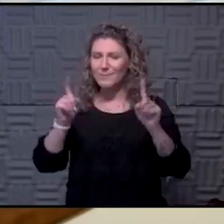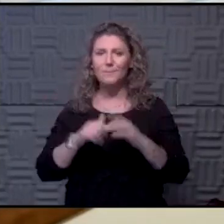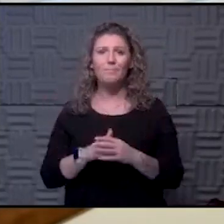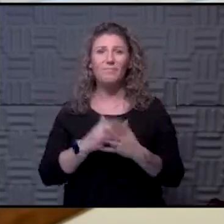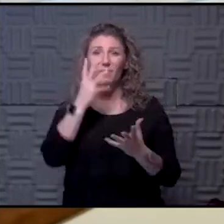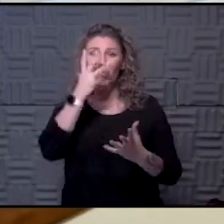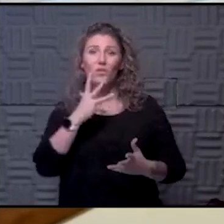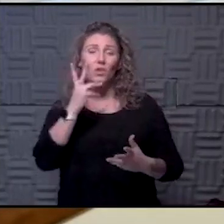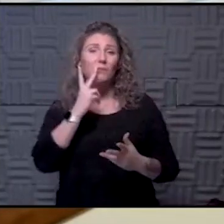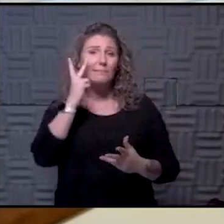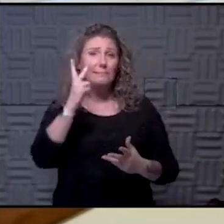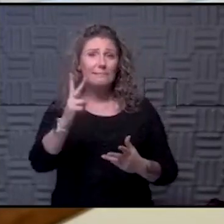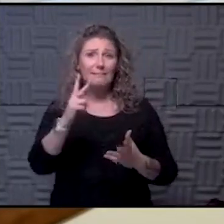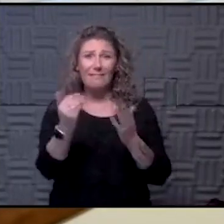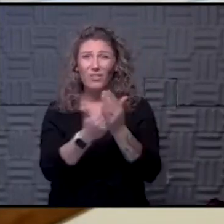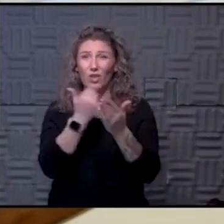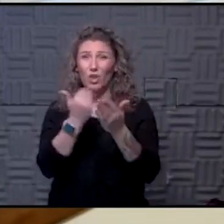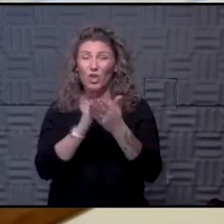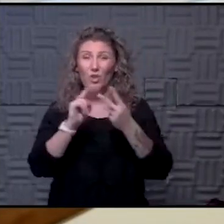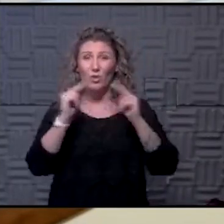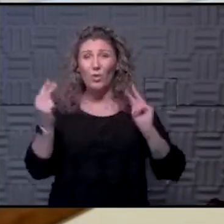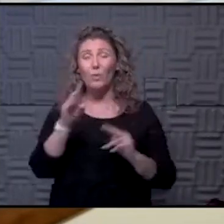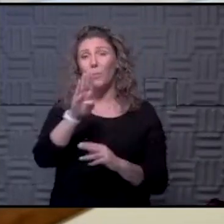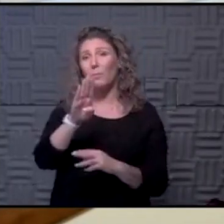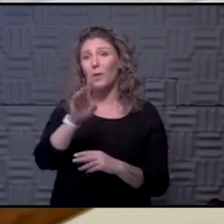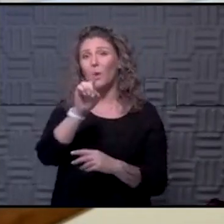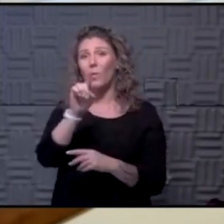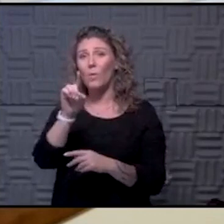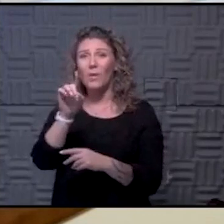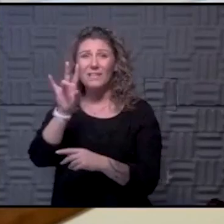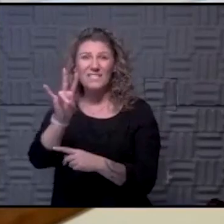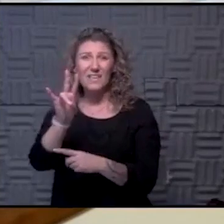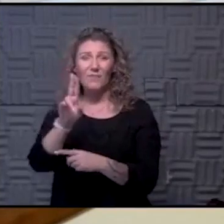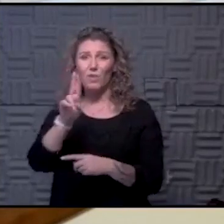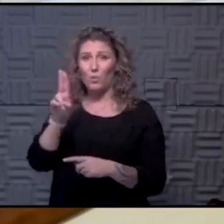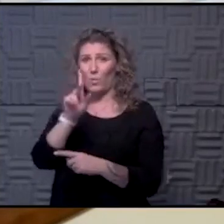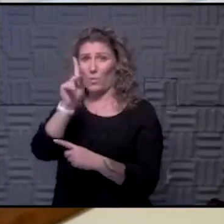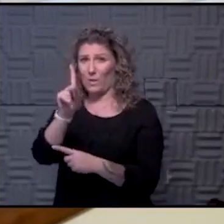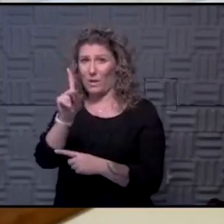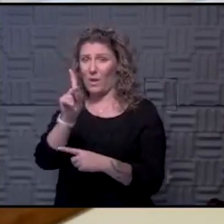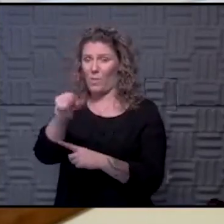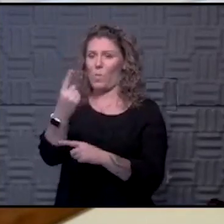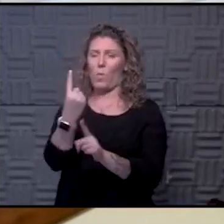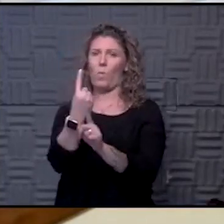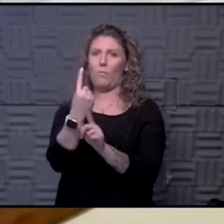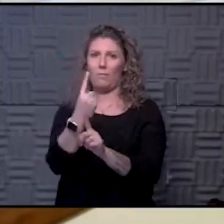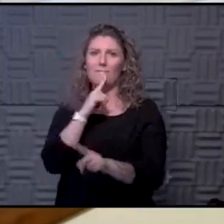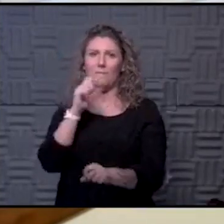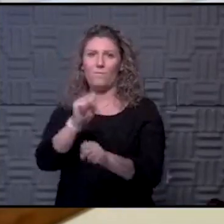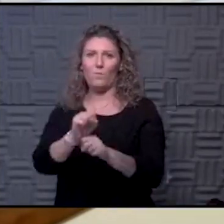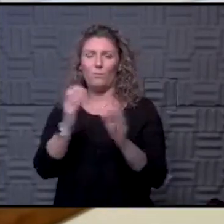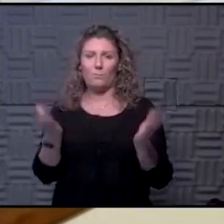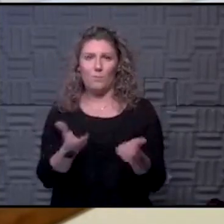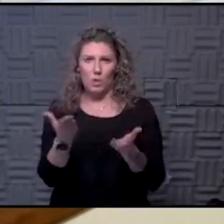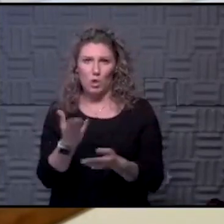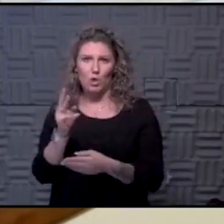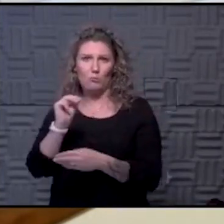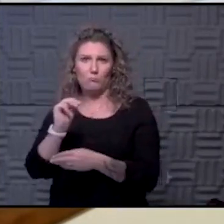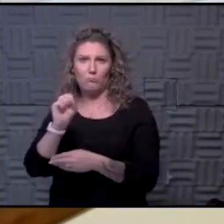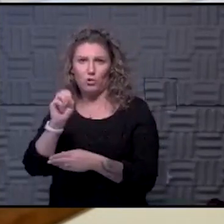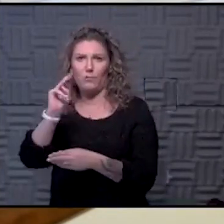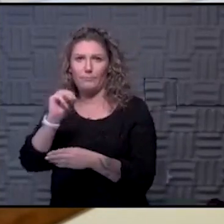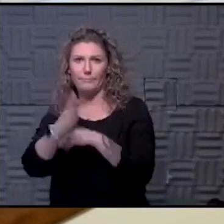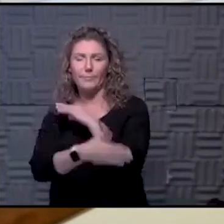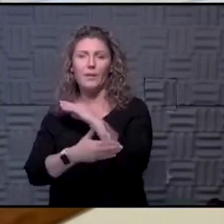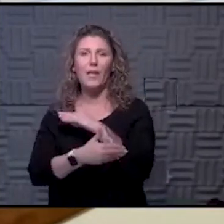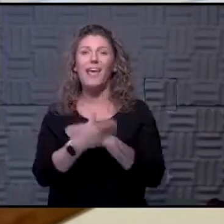unfortunately seen those variants. The B117 UK variant is the only one we have confirmed here in Shawnee County. And we have